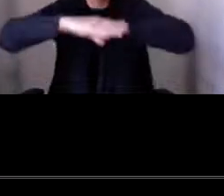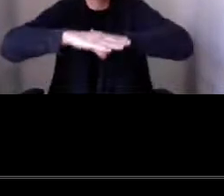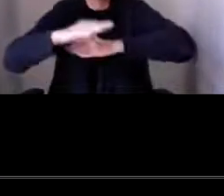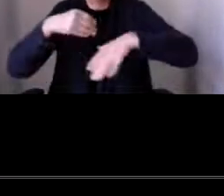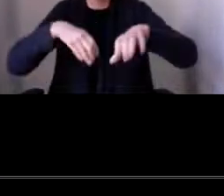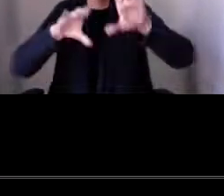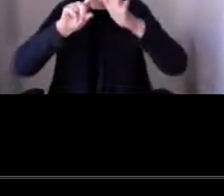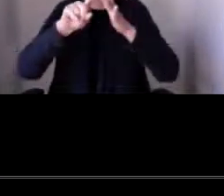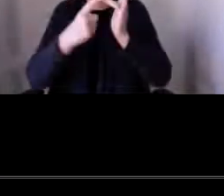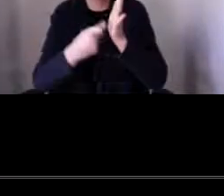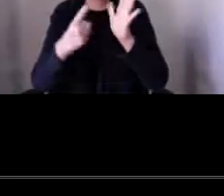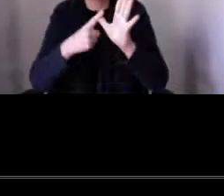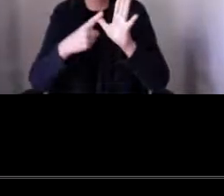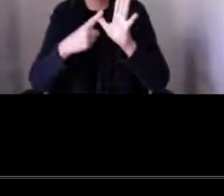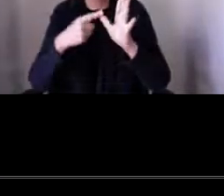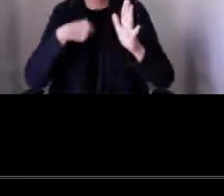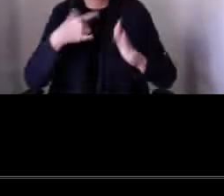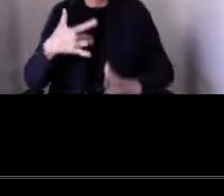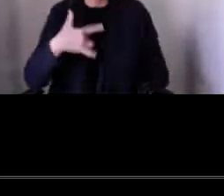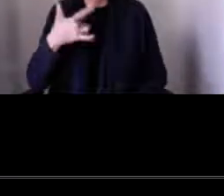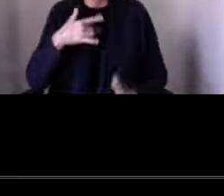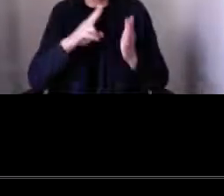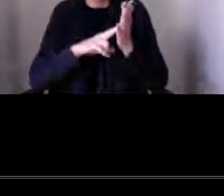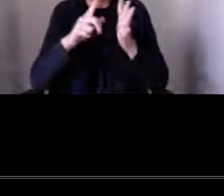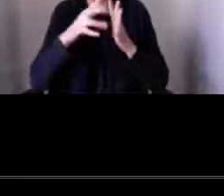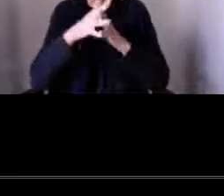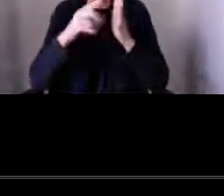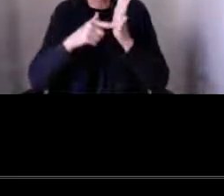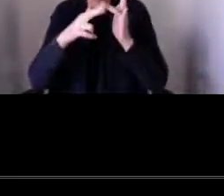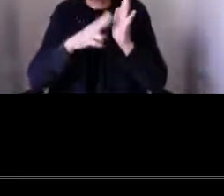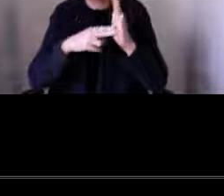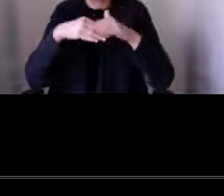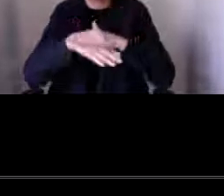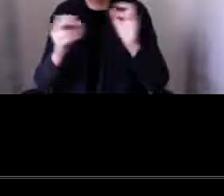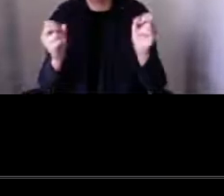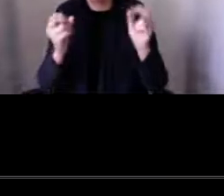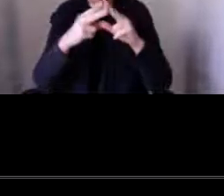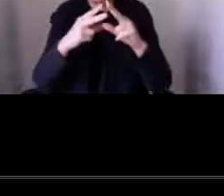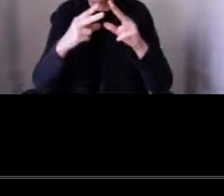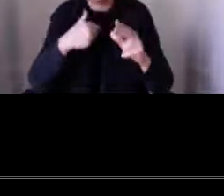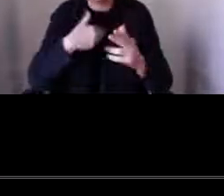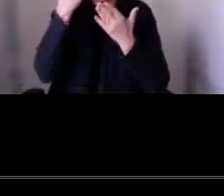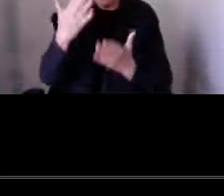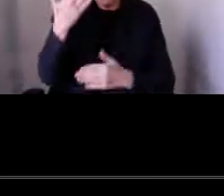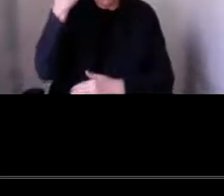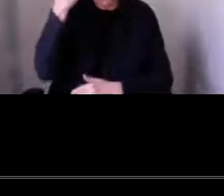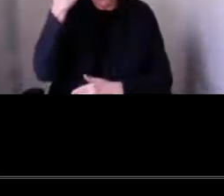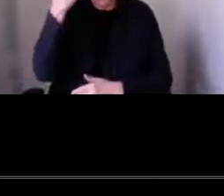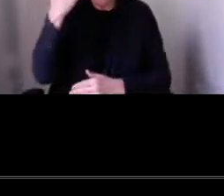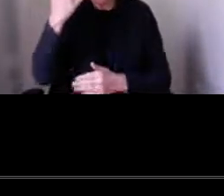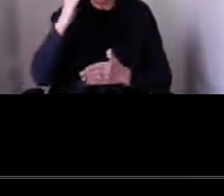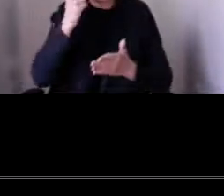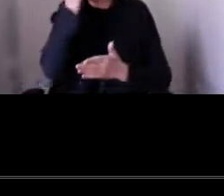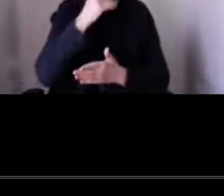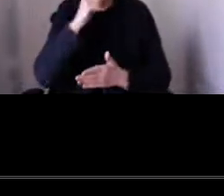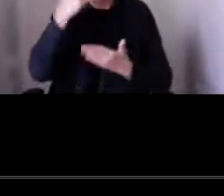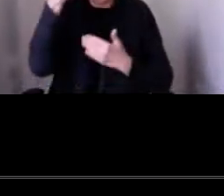in Sydney, otherwise known as Newtown. And I'd like to pay my respects to elders past, present, and emerging.